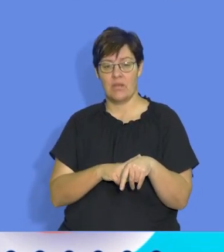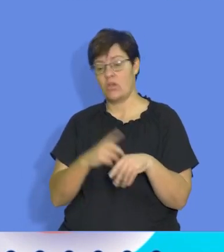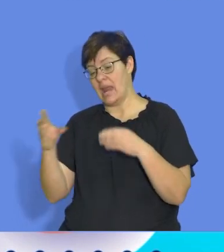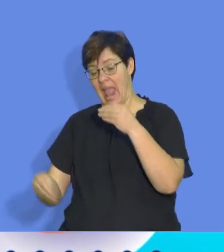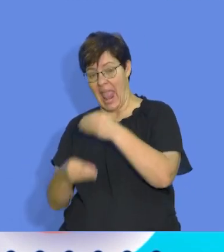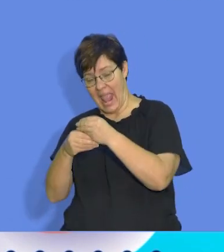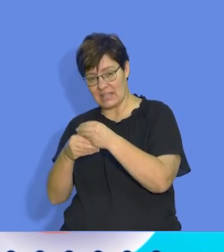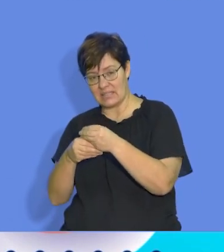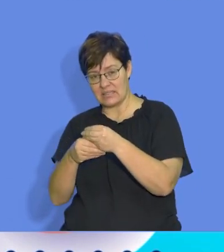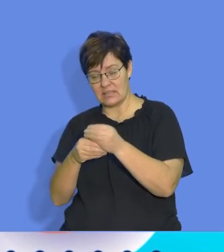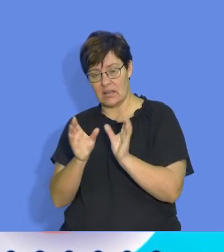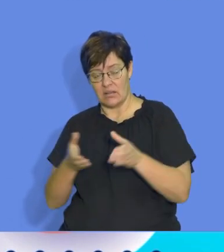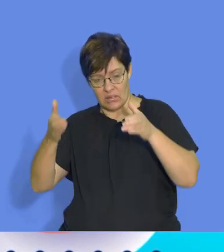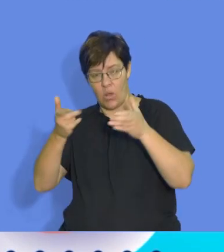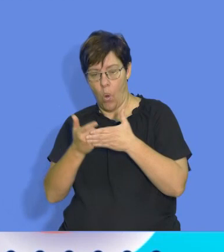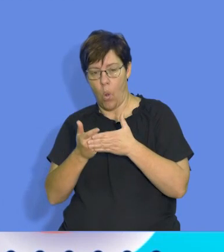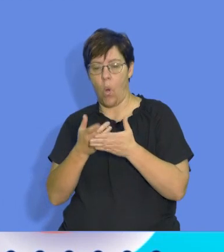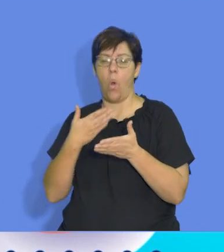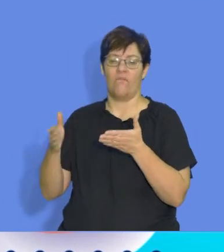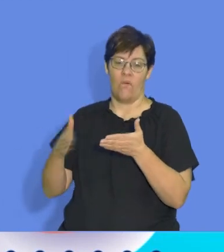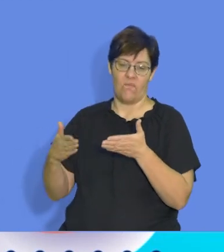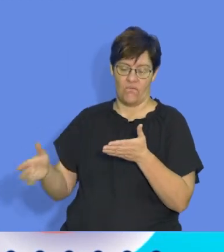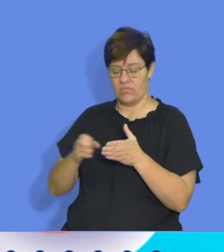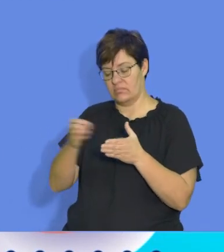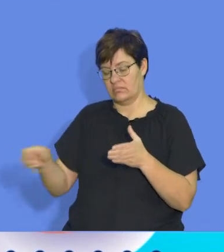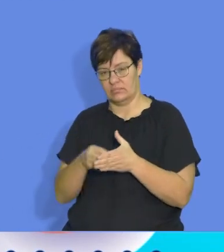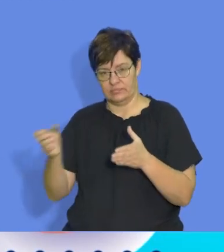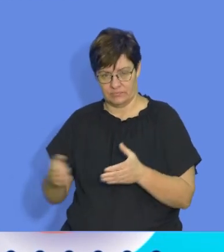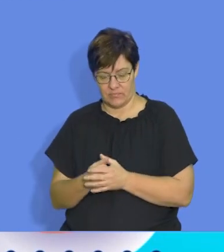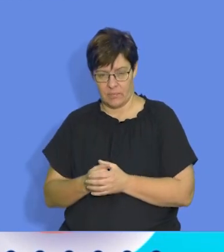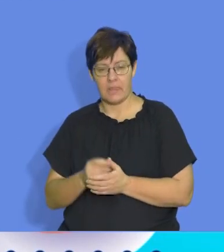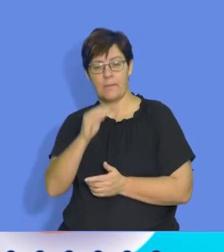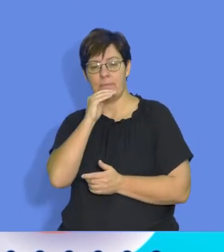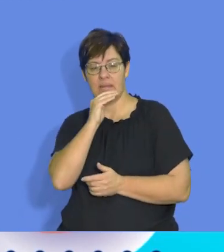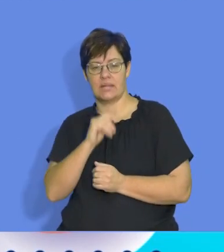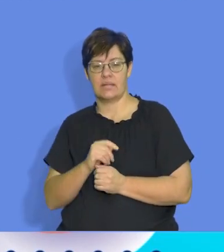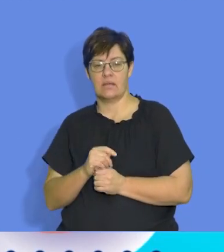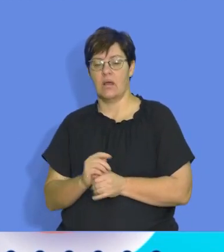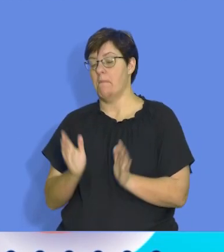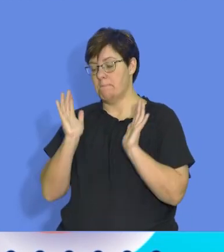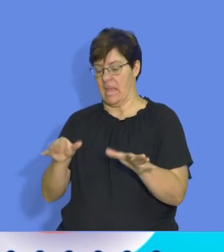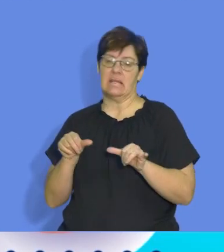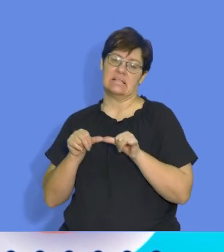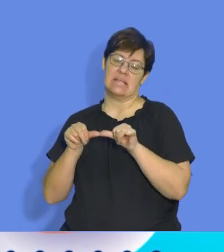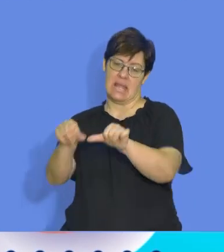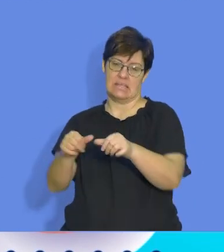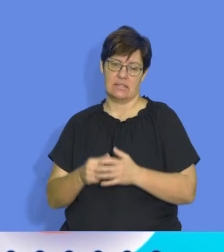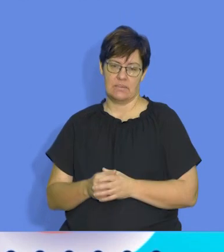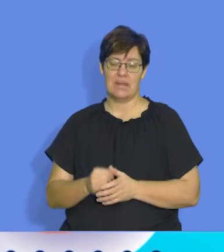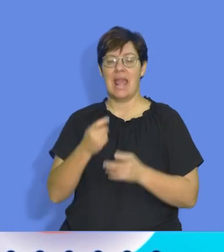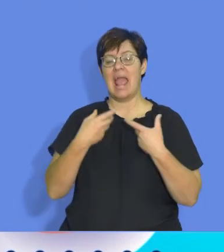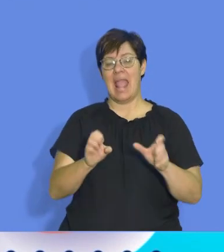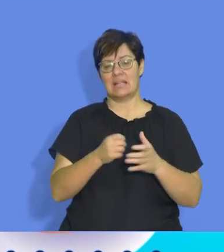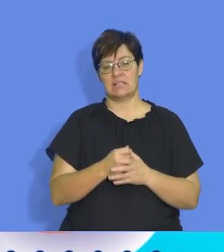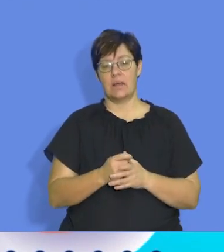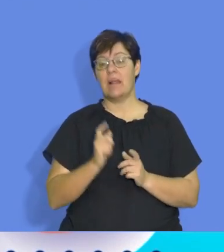that basket or you can remove from that basket. So it doesn't mean that for now, if the eggs are zero rated, that